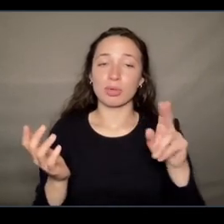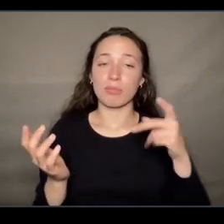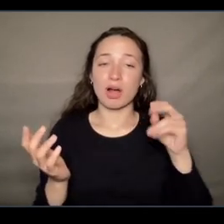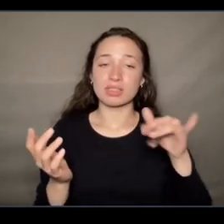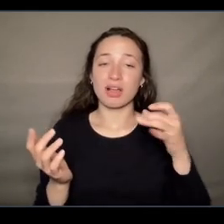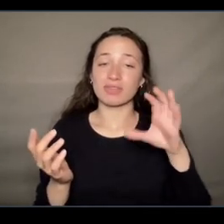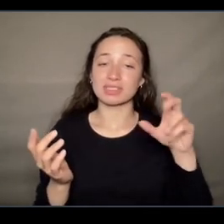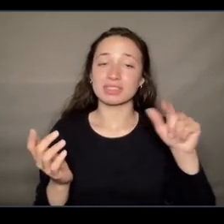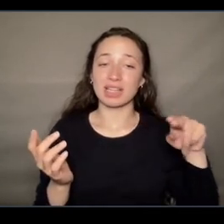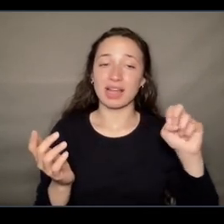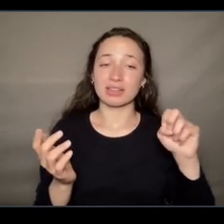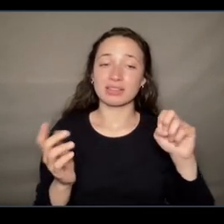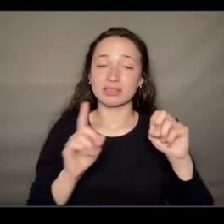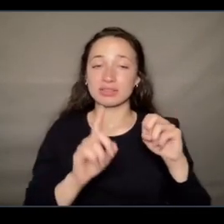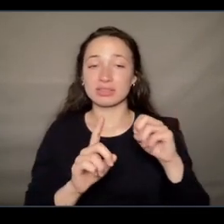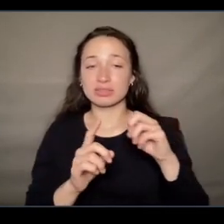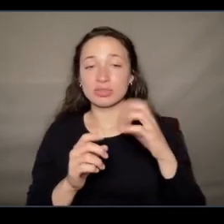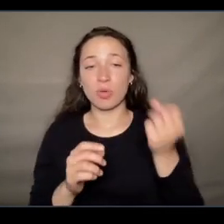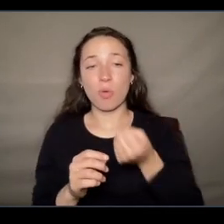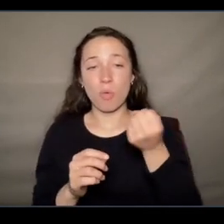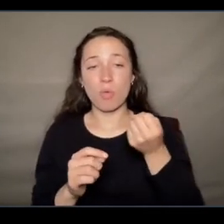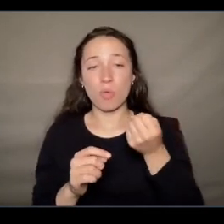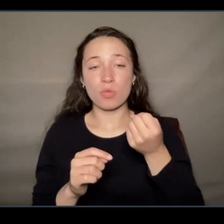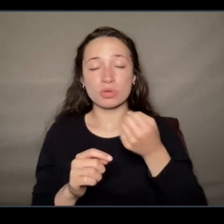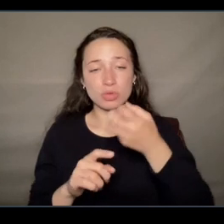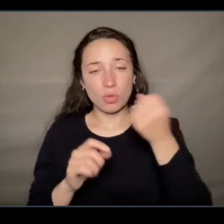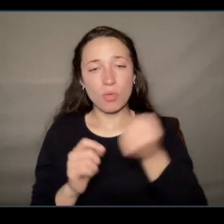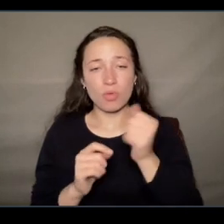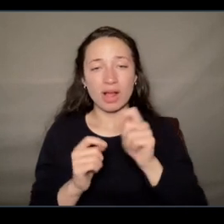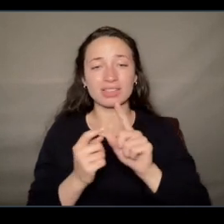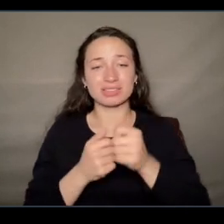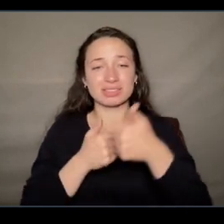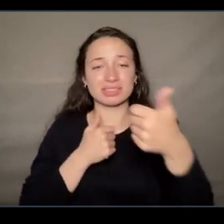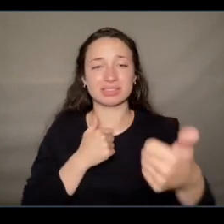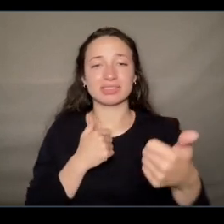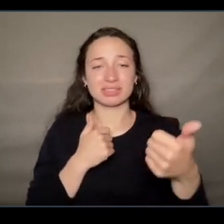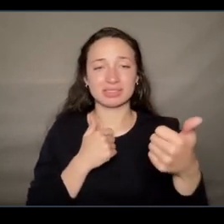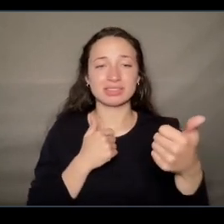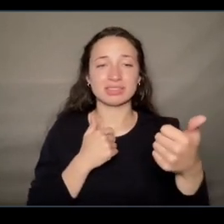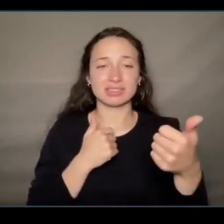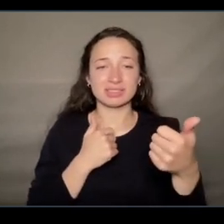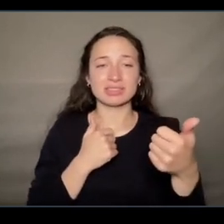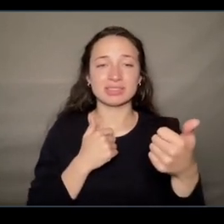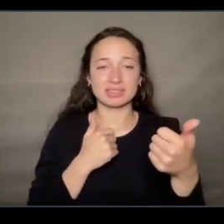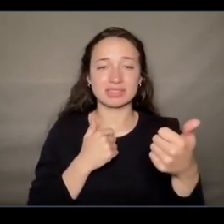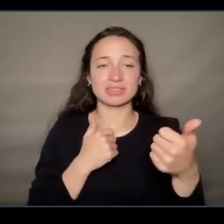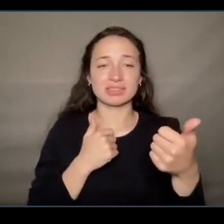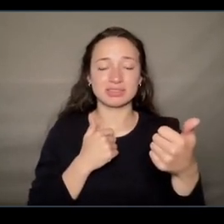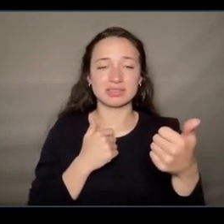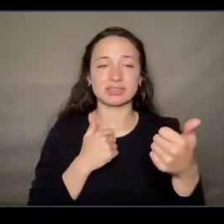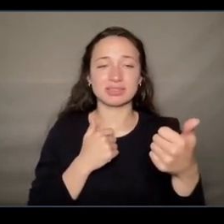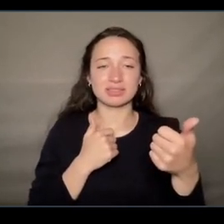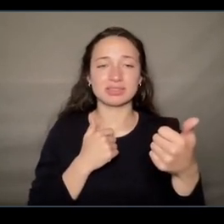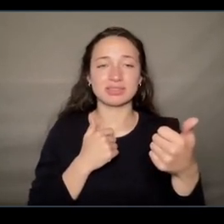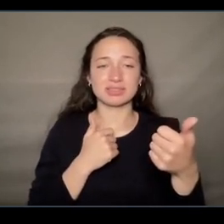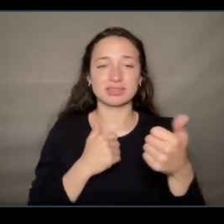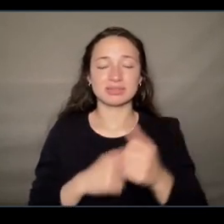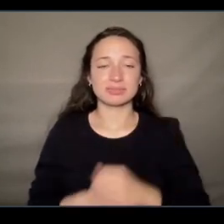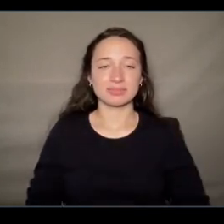Said Merleau-Ponty of Cézanne, to hold is to hold at a distance.